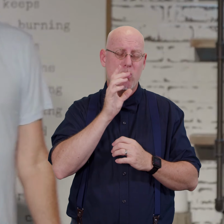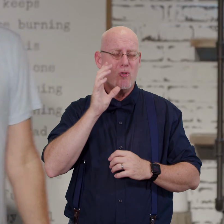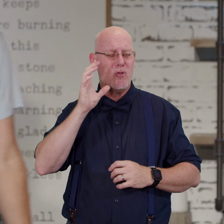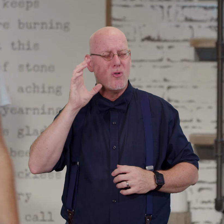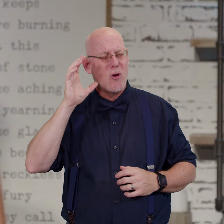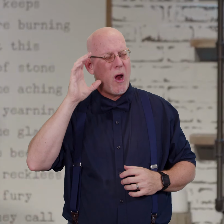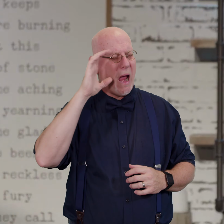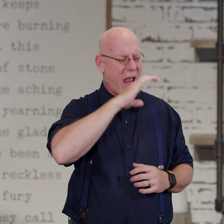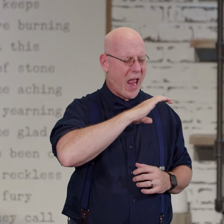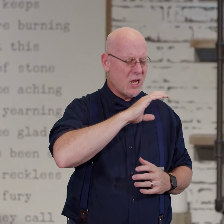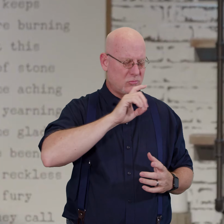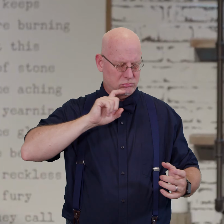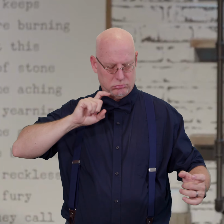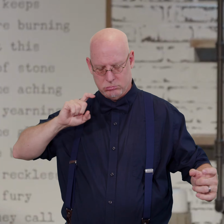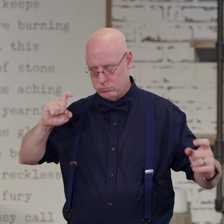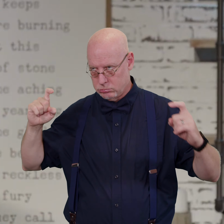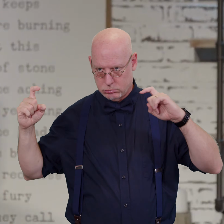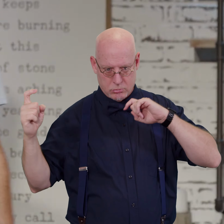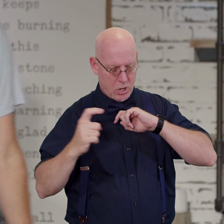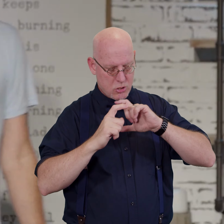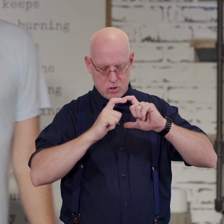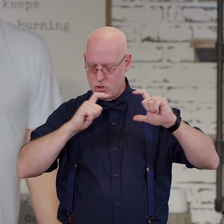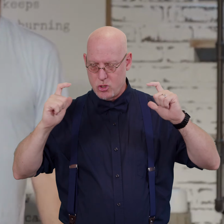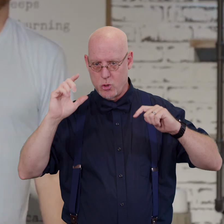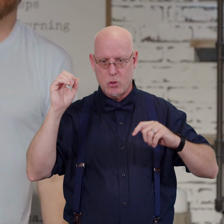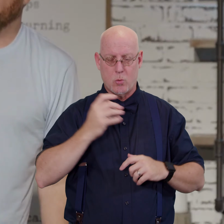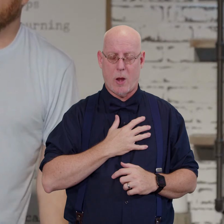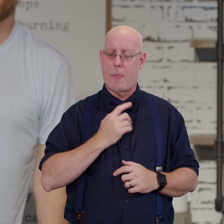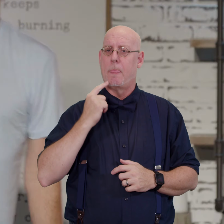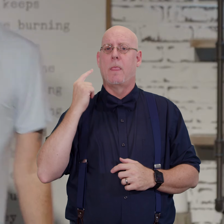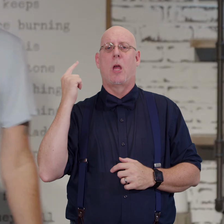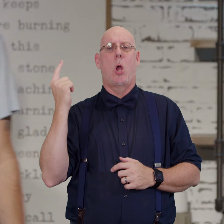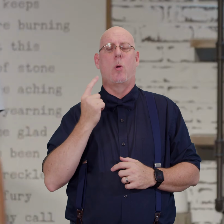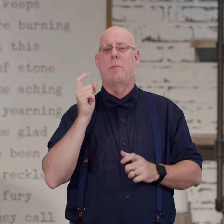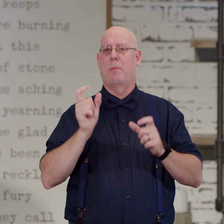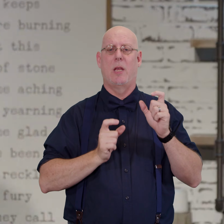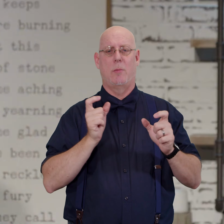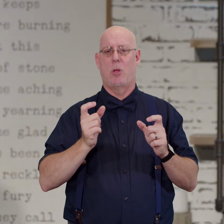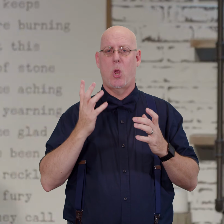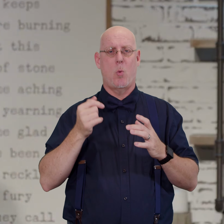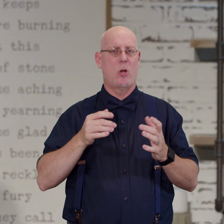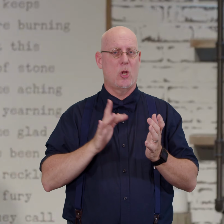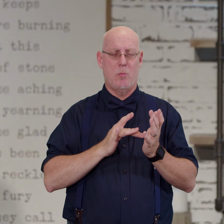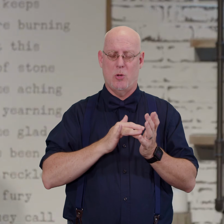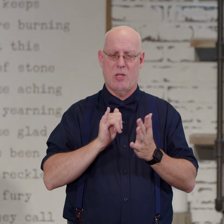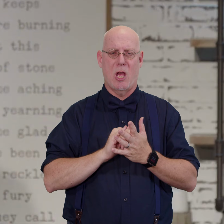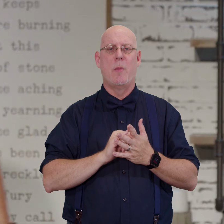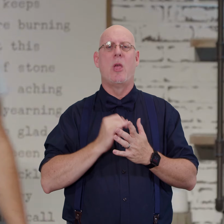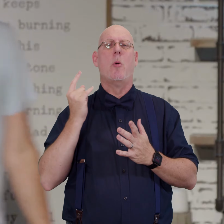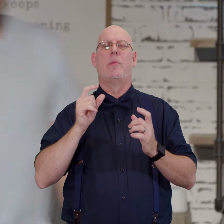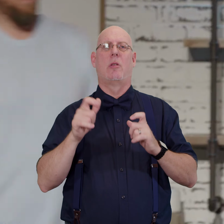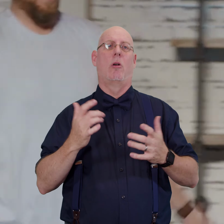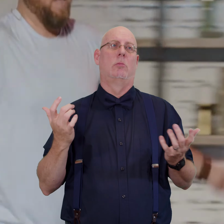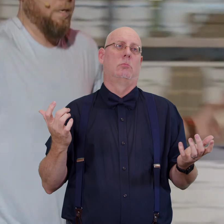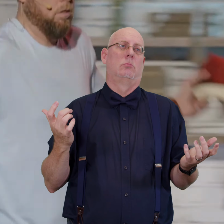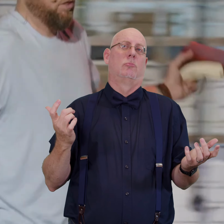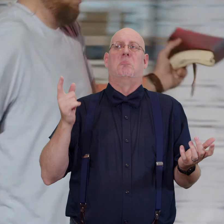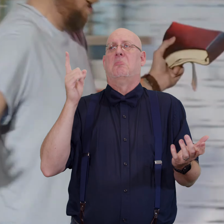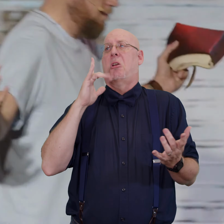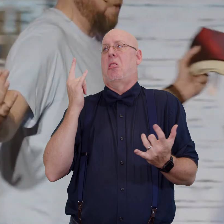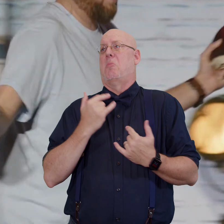radical, reorienting, scandalous grace, there will always be people who want to abuse it. Meaning, there will always be people who are like,